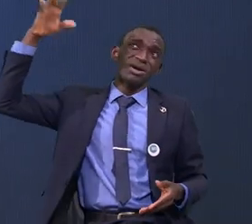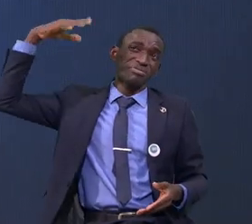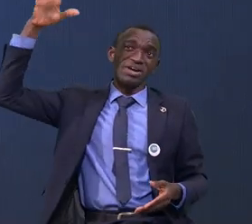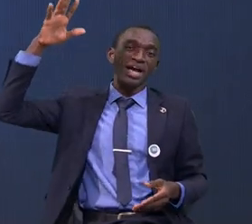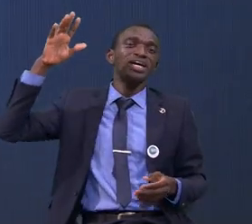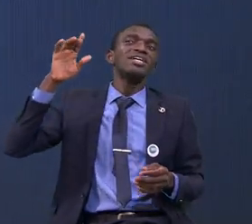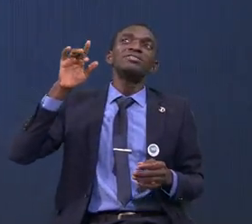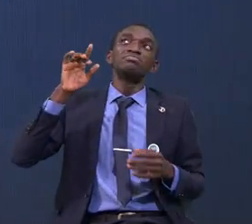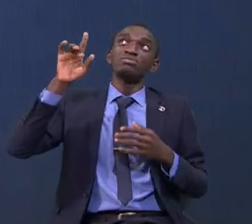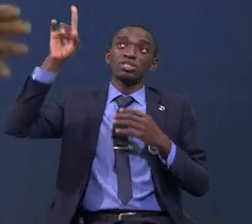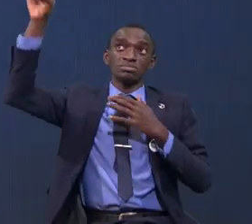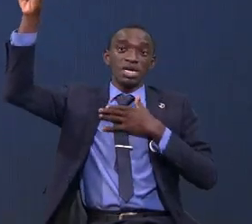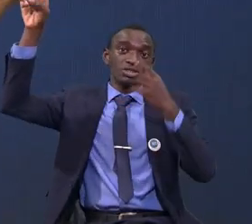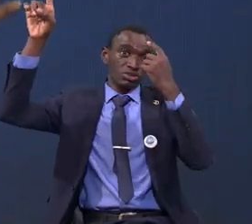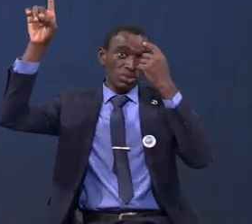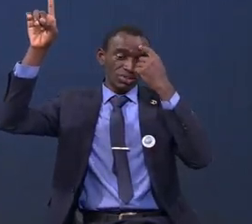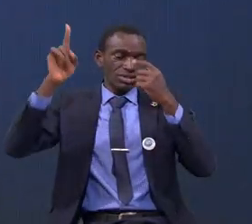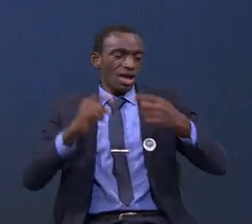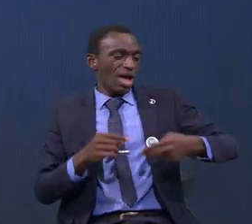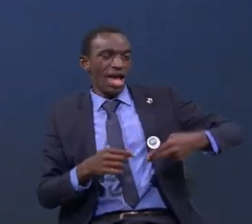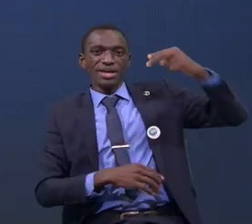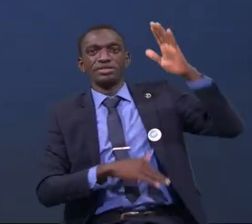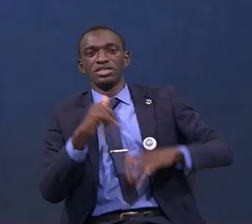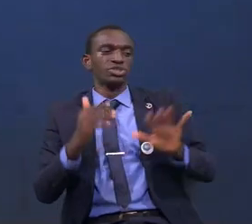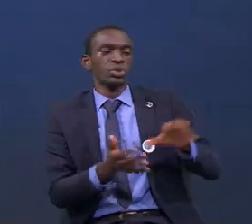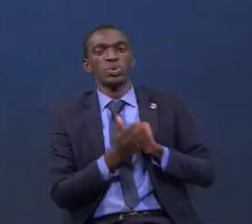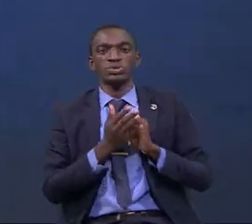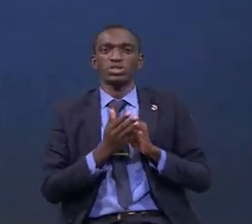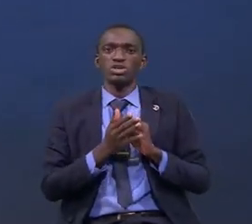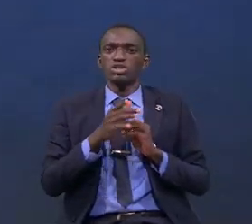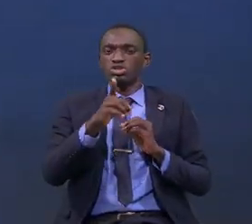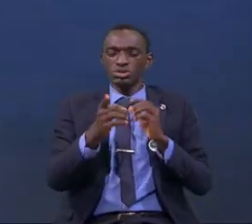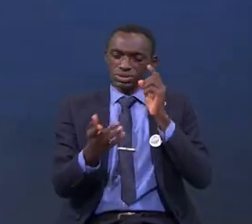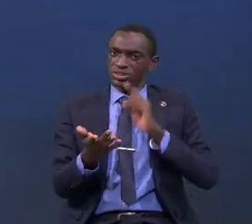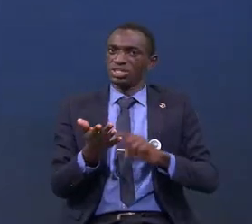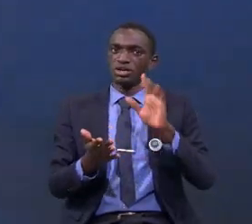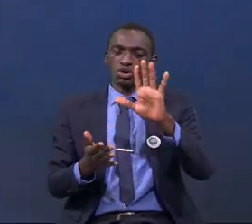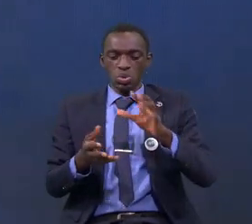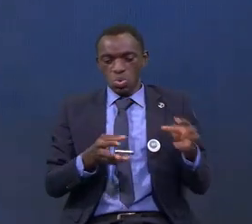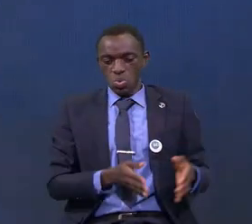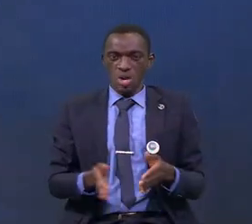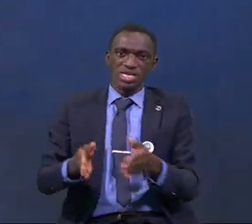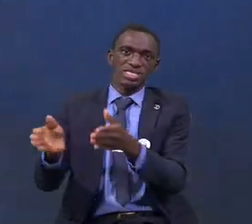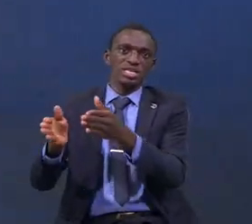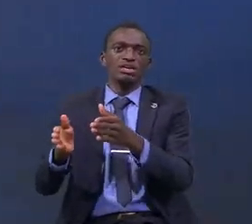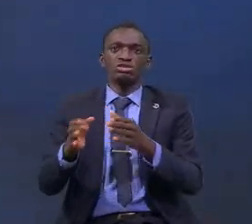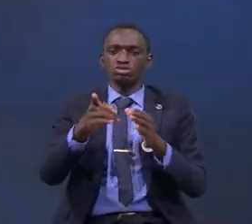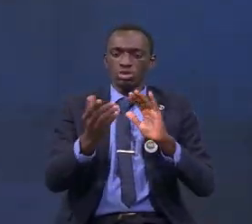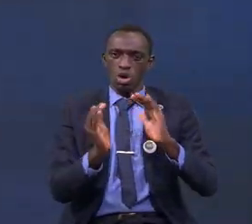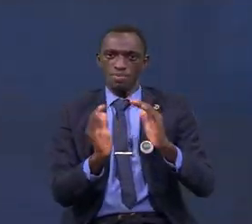thoughts. As you look at your ways, and you look at the way of